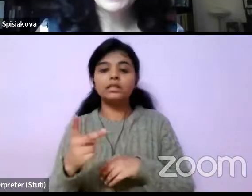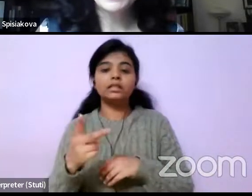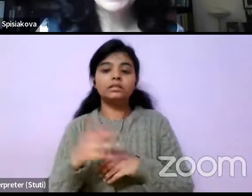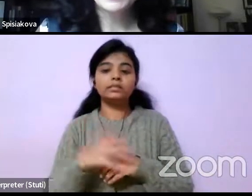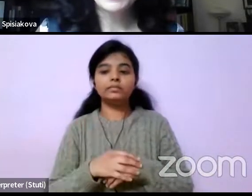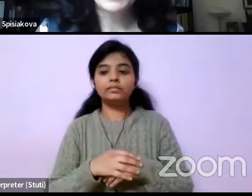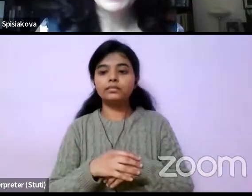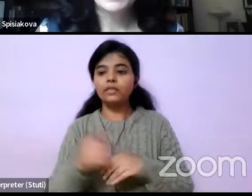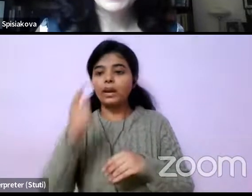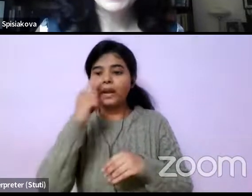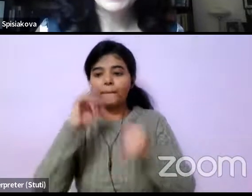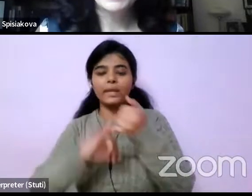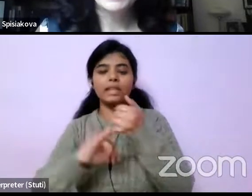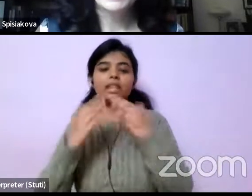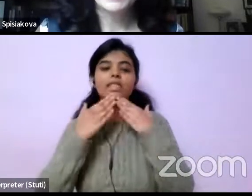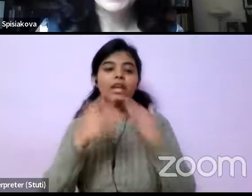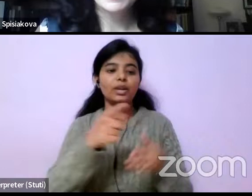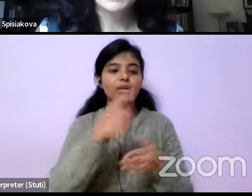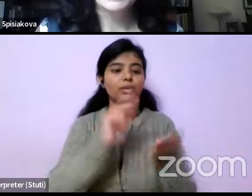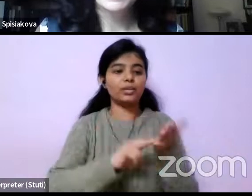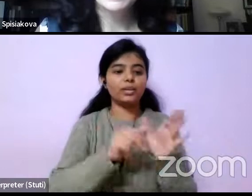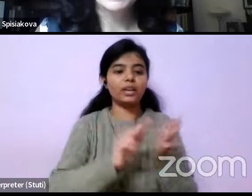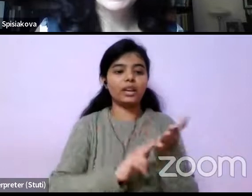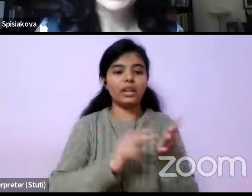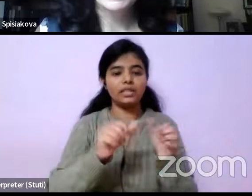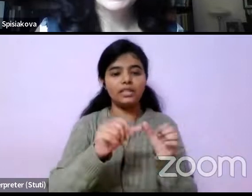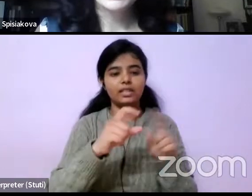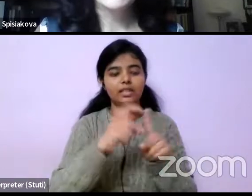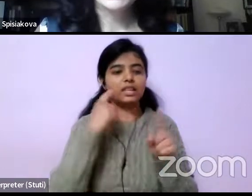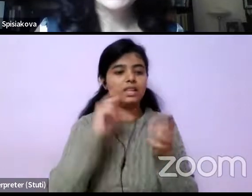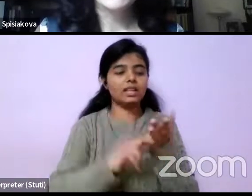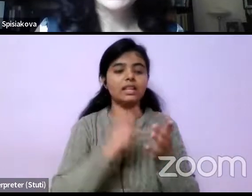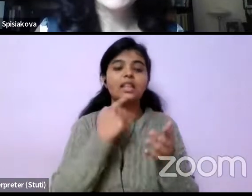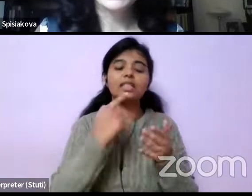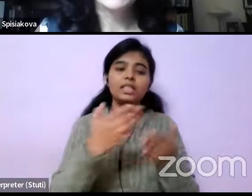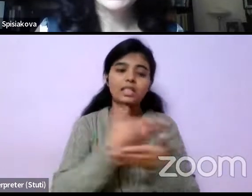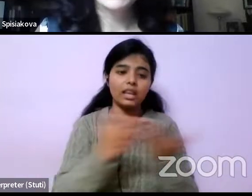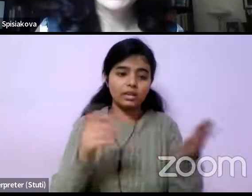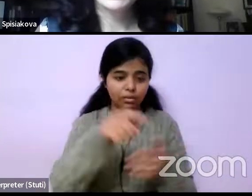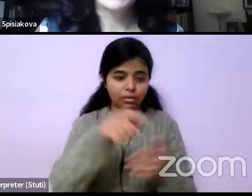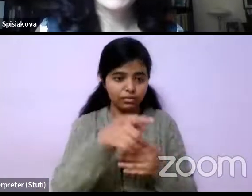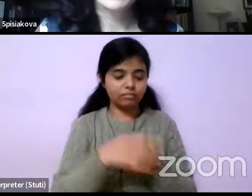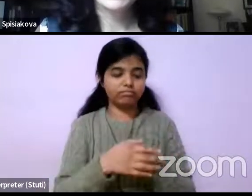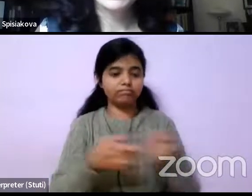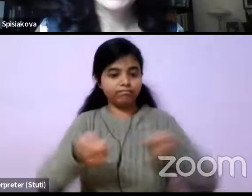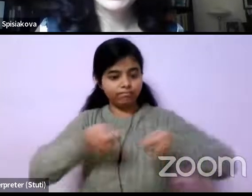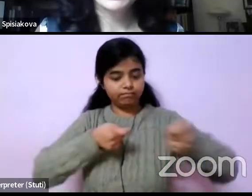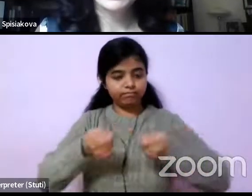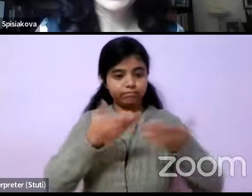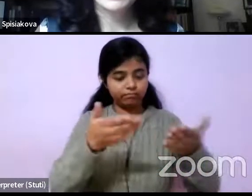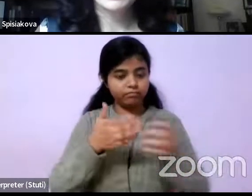Ghosh, for chairing the session and for this very concise summation. I would also